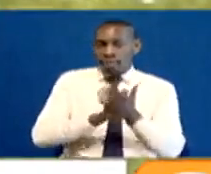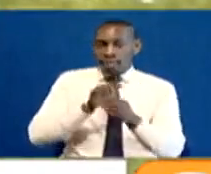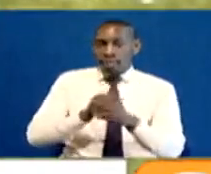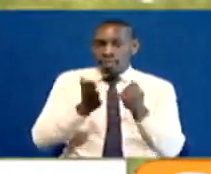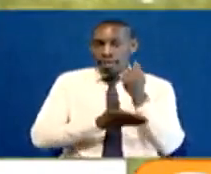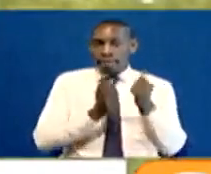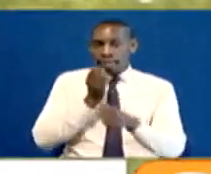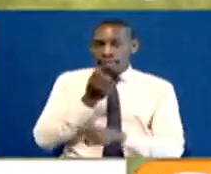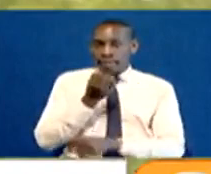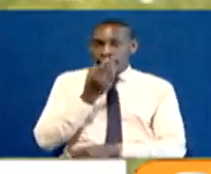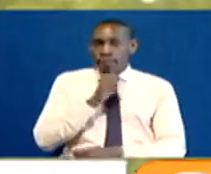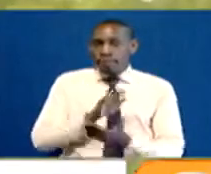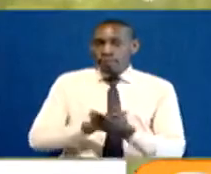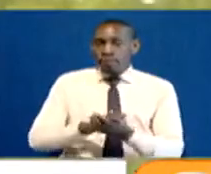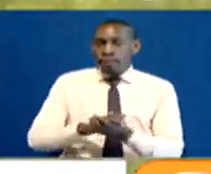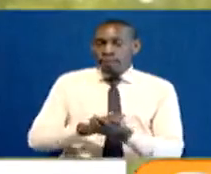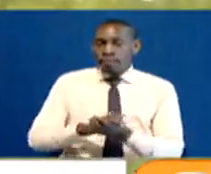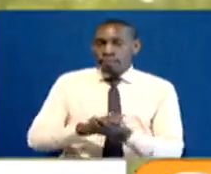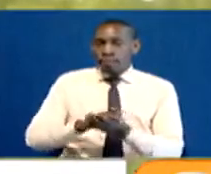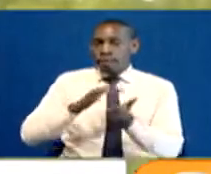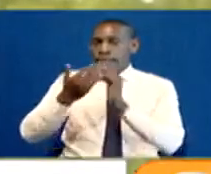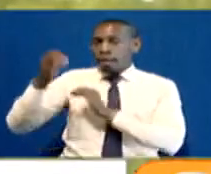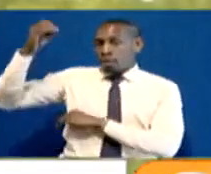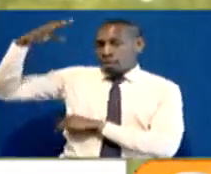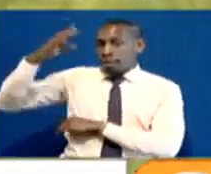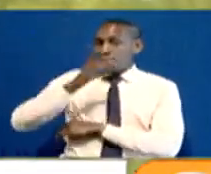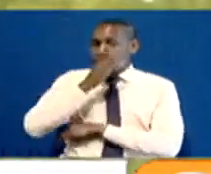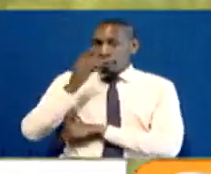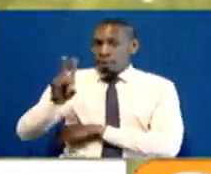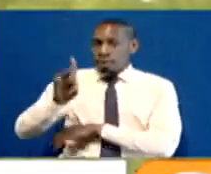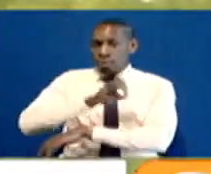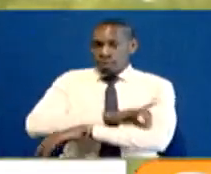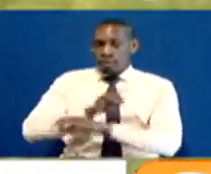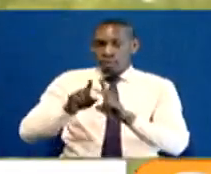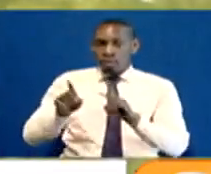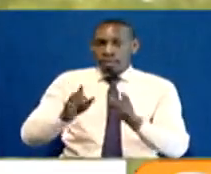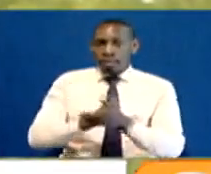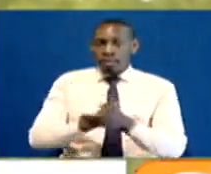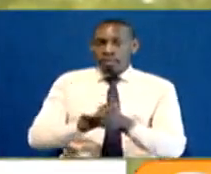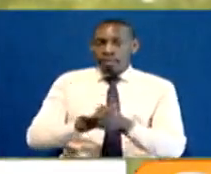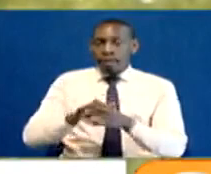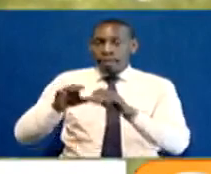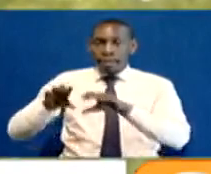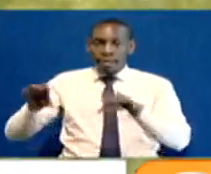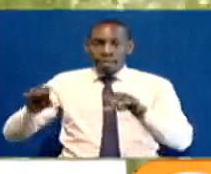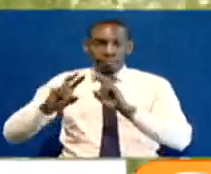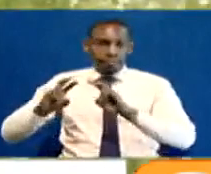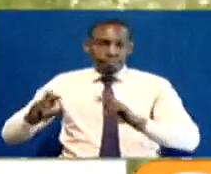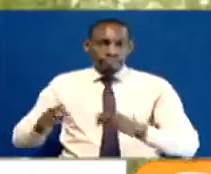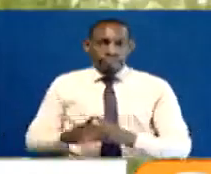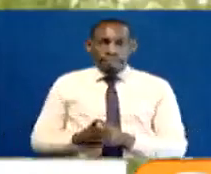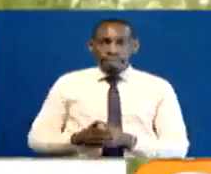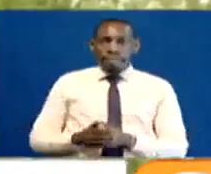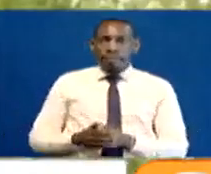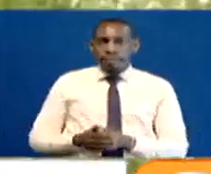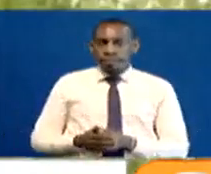maua, tunayakausha. Alafu inakauka within 2 days na unaanza kupata kwa sababu ya kupeleka sokoni. The lack